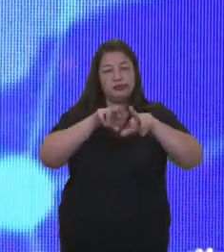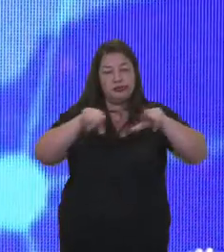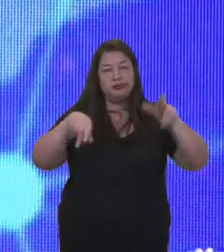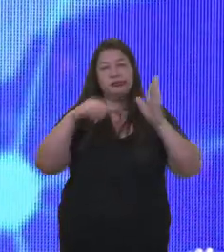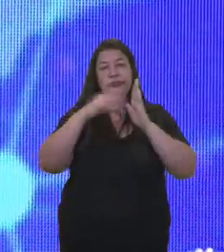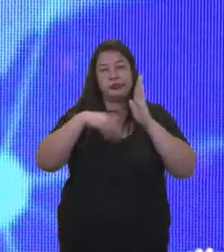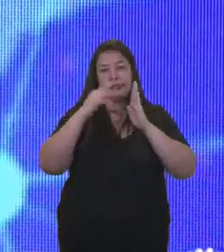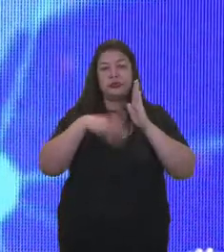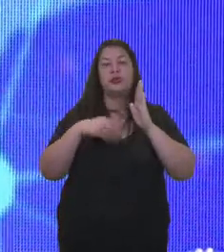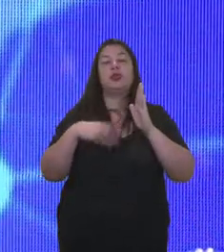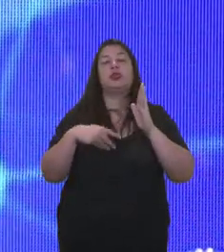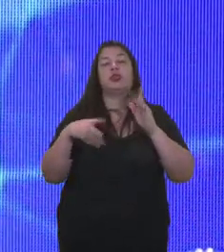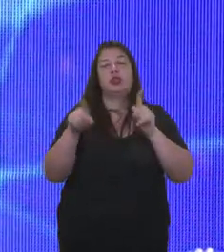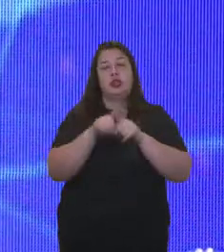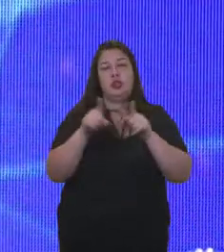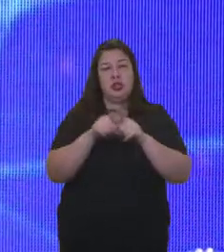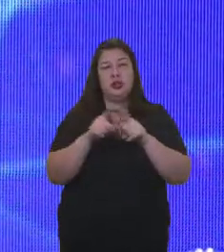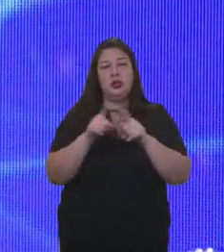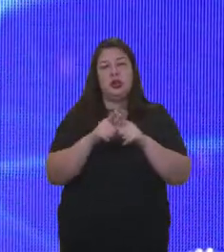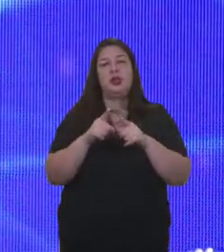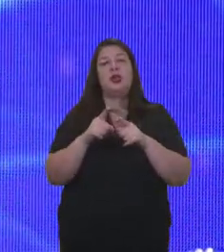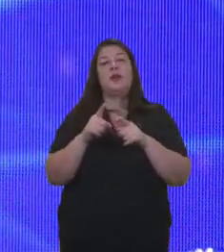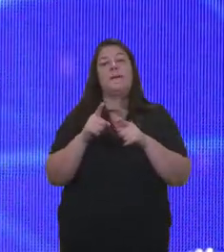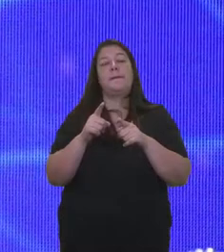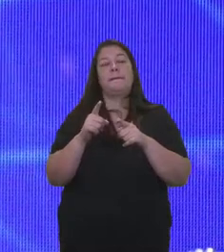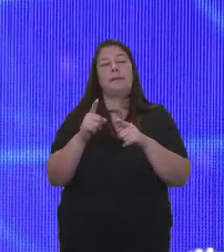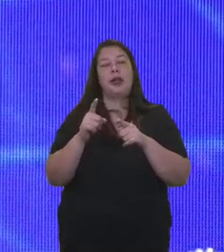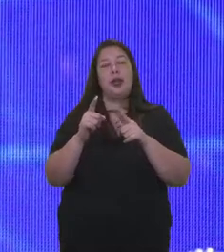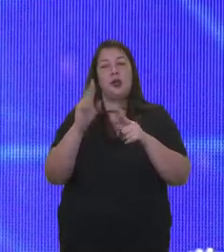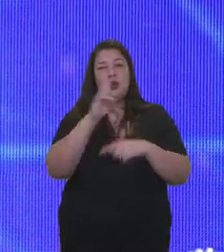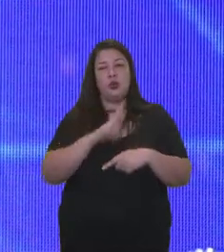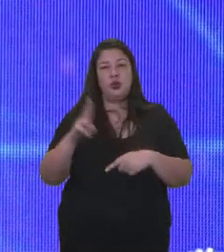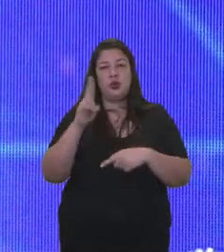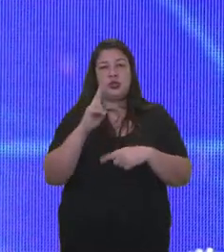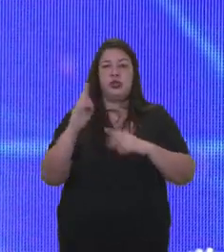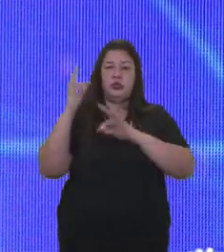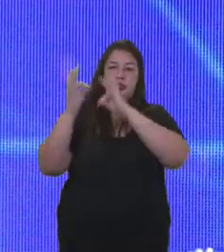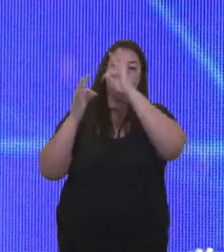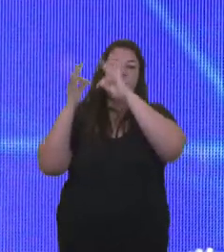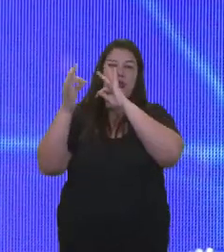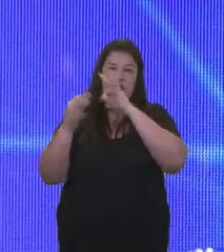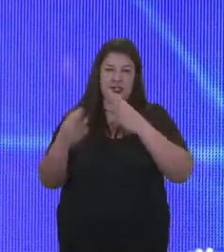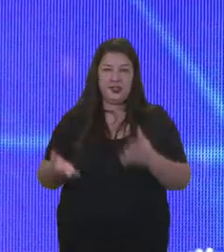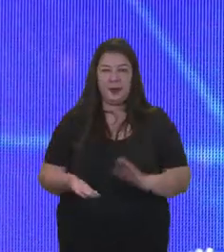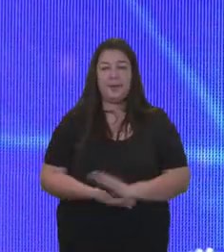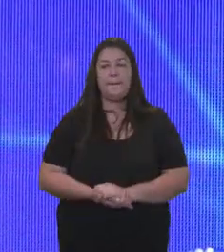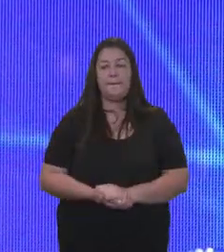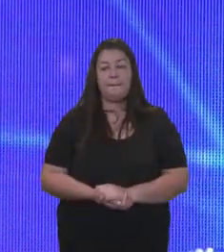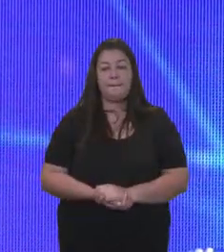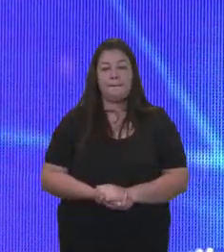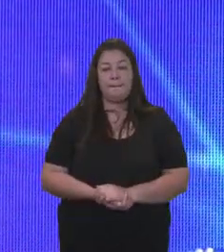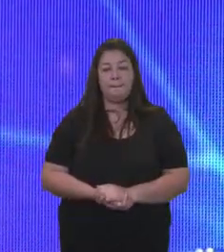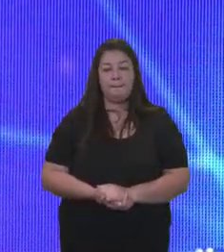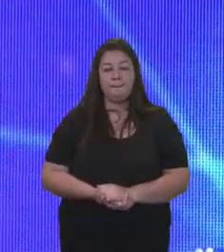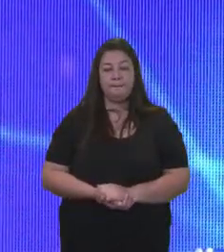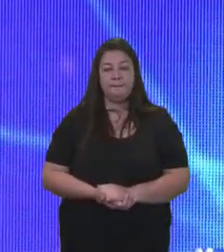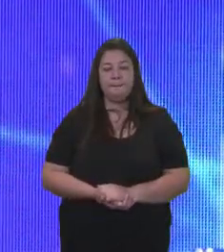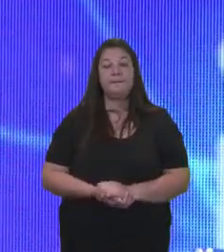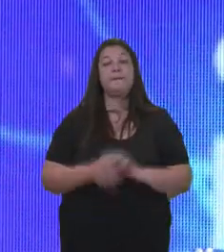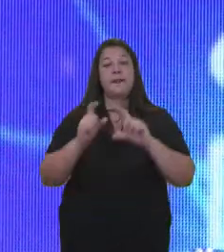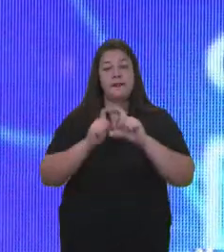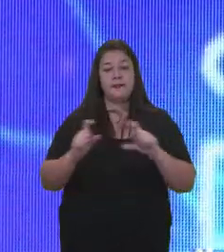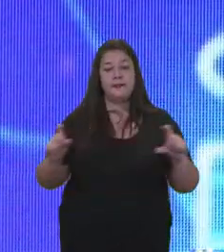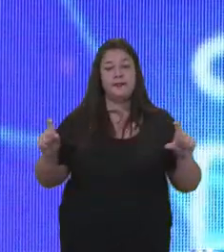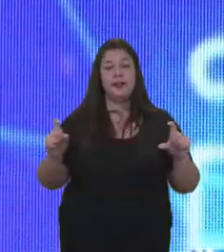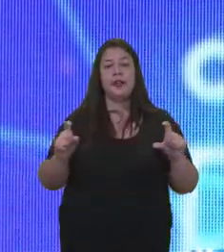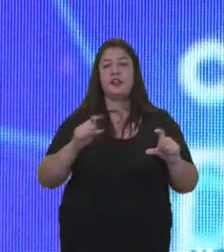to build new technologies and tools, using technology as a bridge that gets people together.